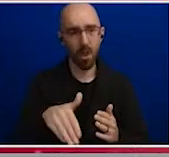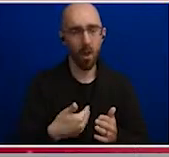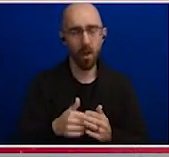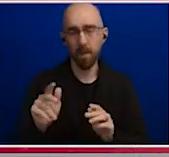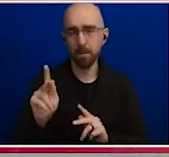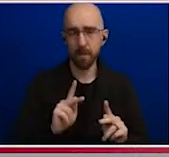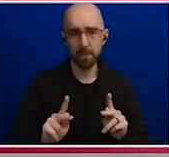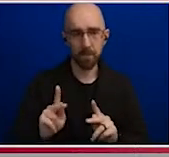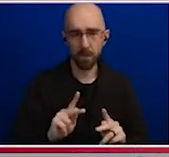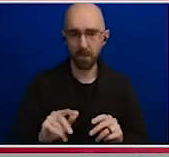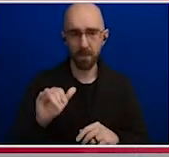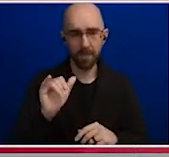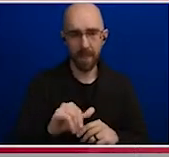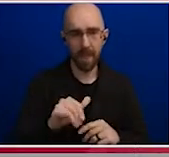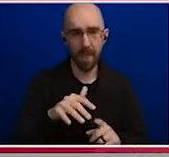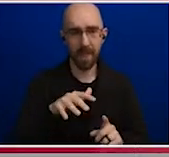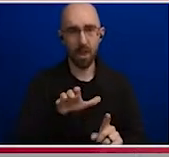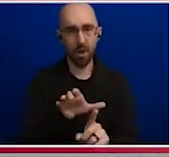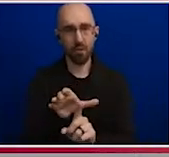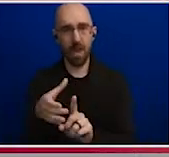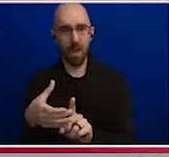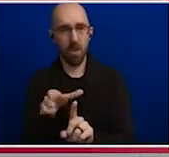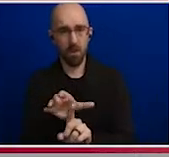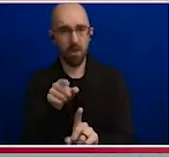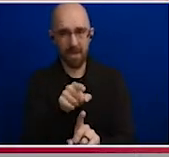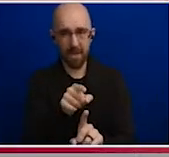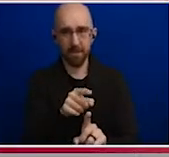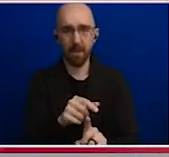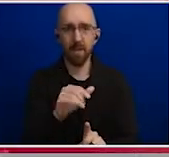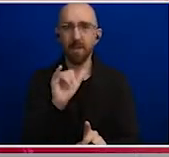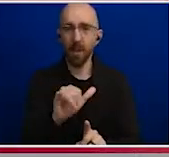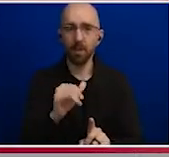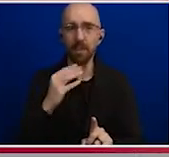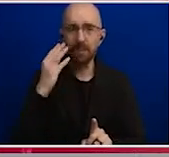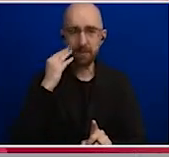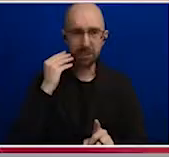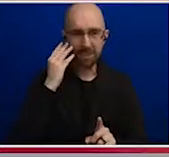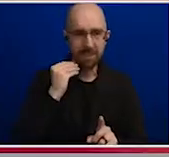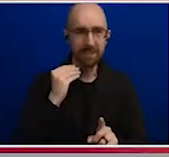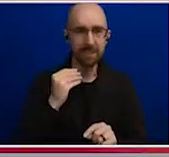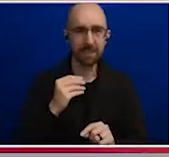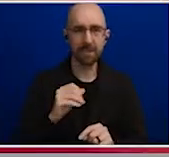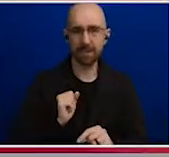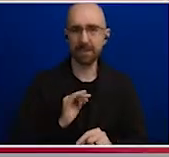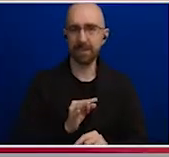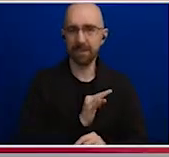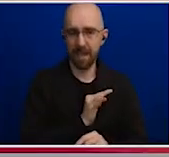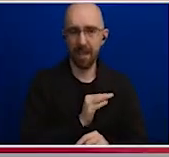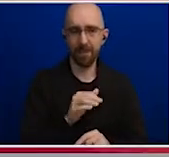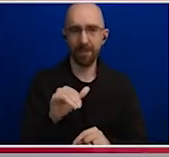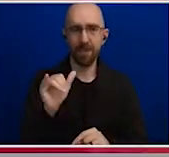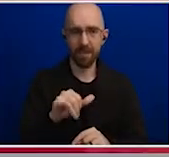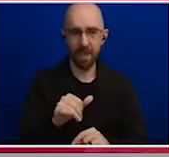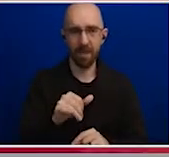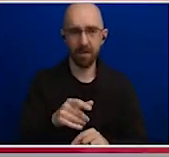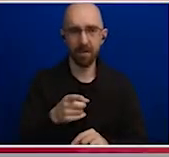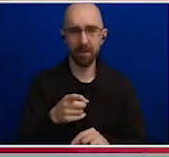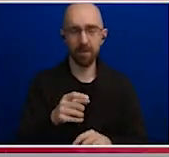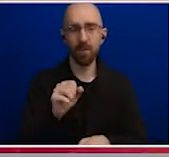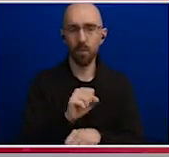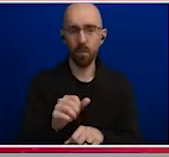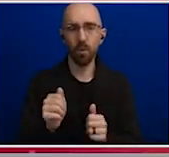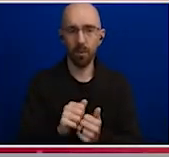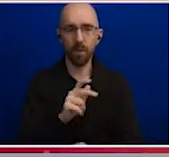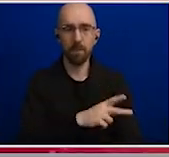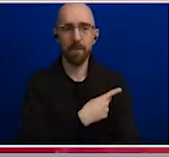are around him, those are experienced staff that work with our patients day in